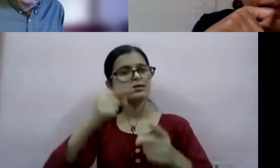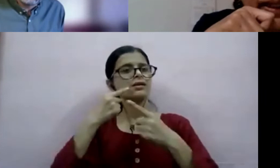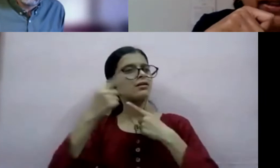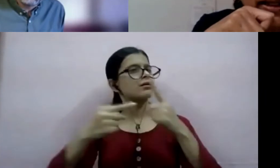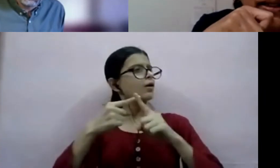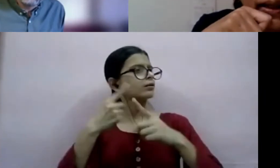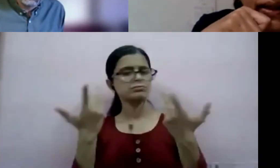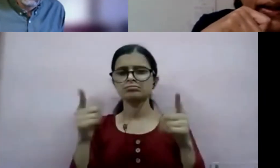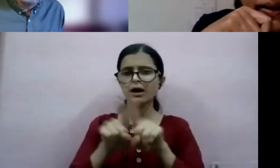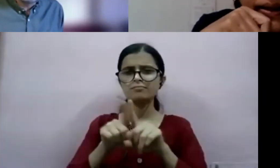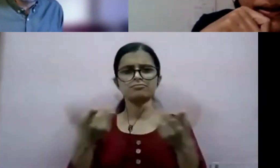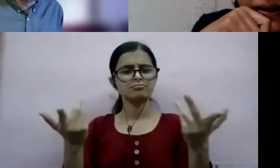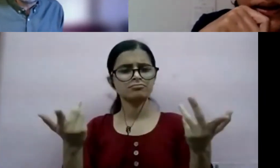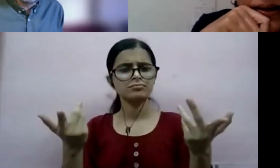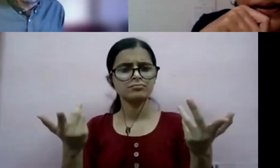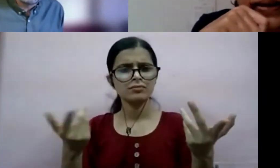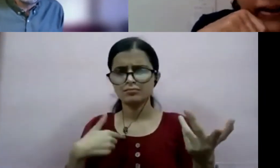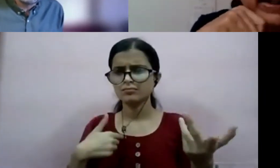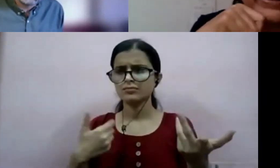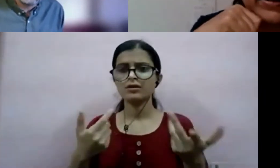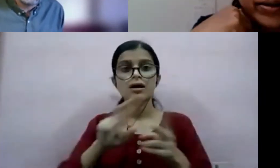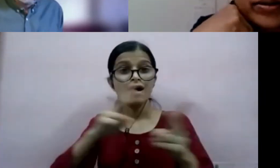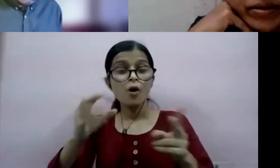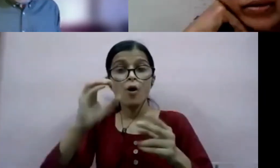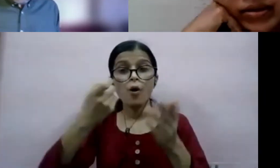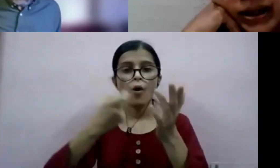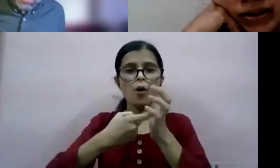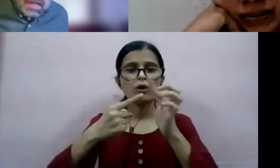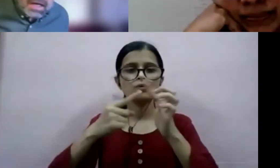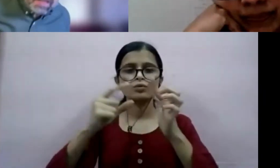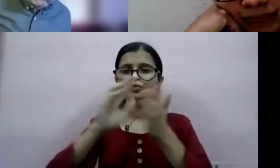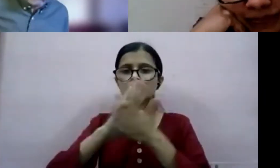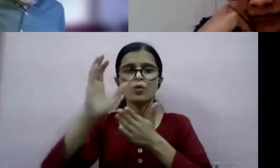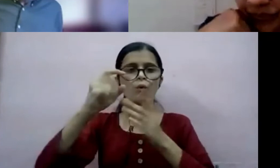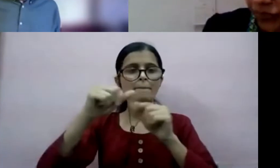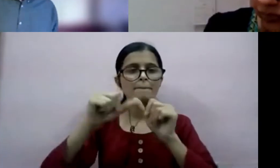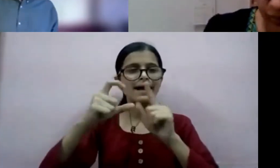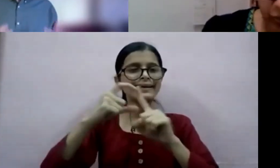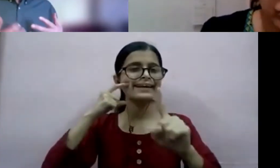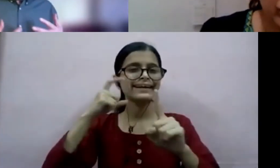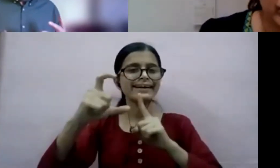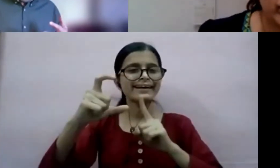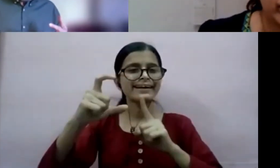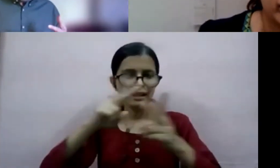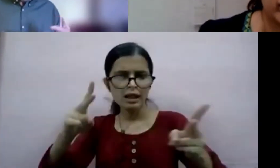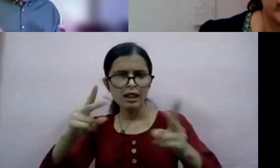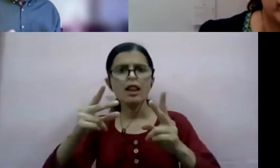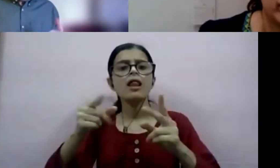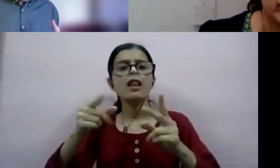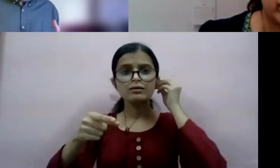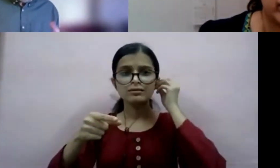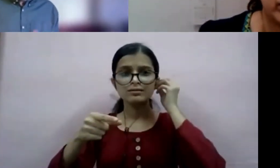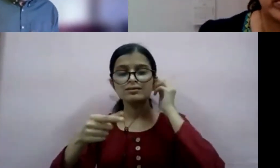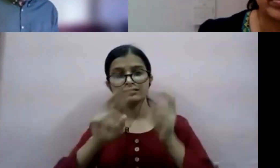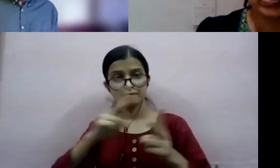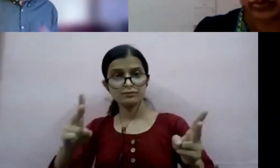you mean by disability life, by autobiographies. Yeah. I think autobiographies are really important. They give us